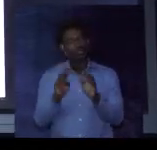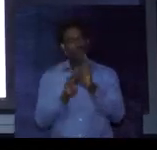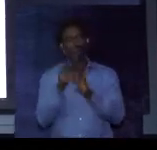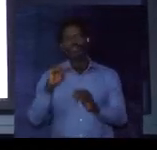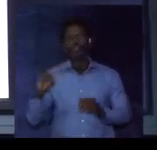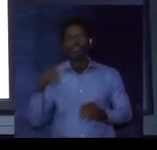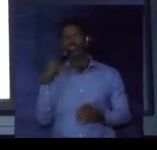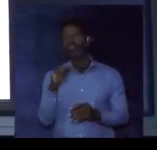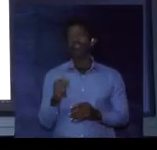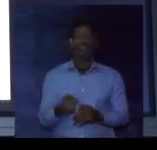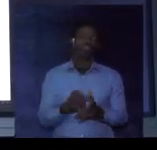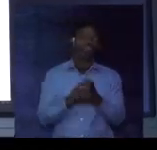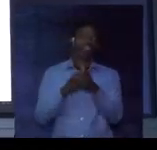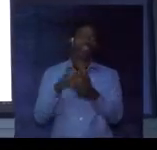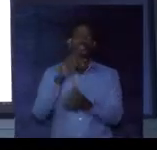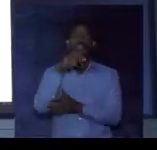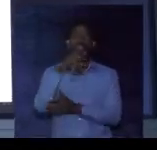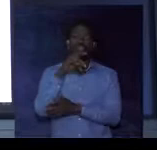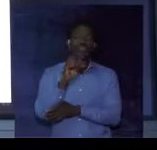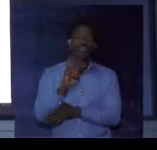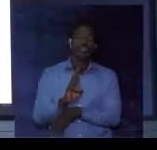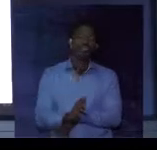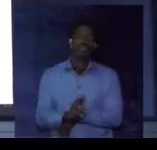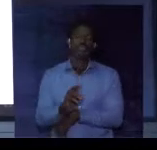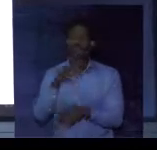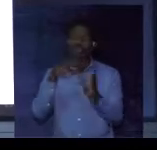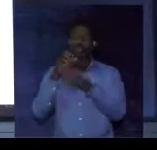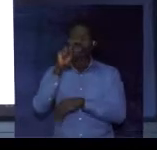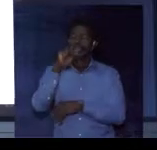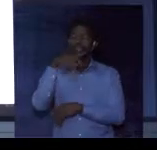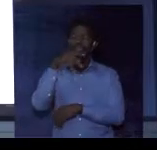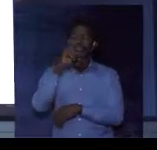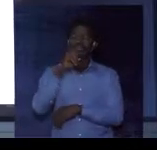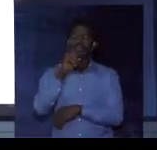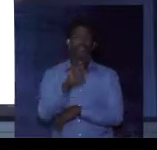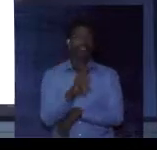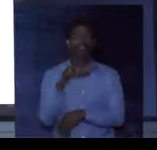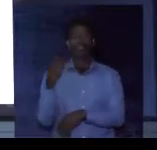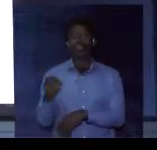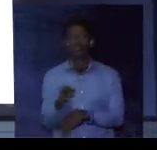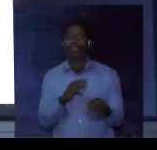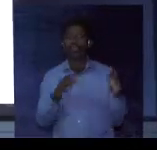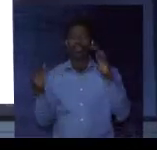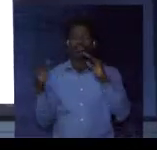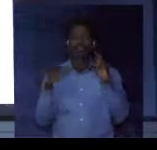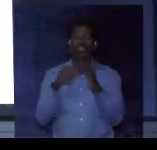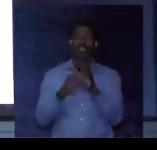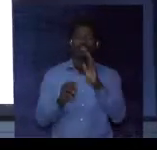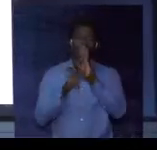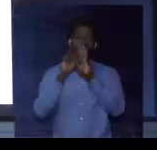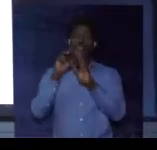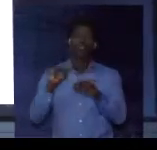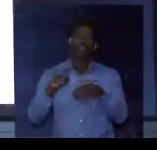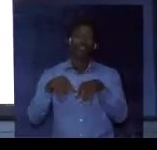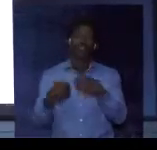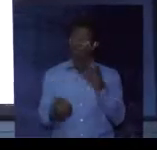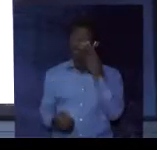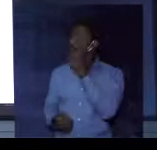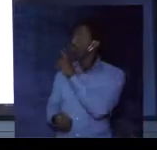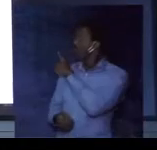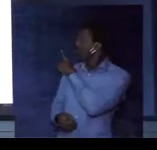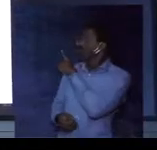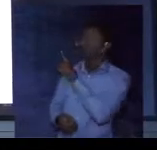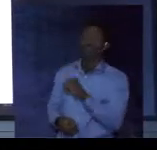the speed of wind. And this is the diagram here. It tells you how, it measures